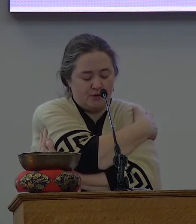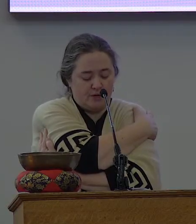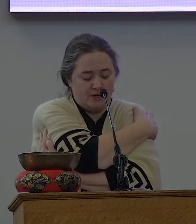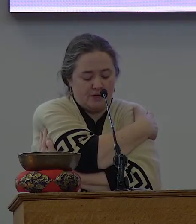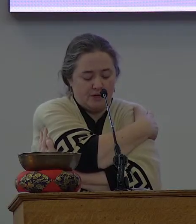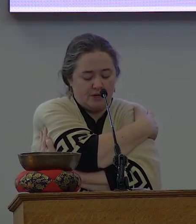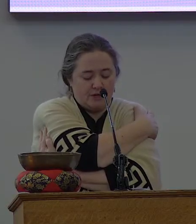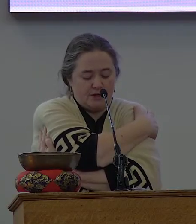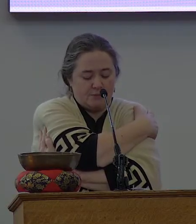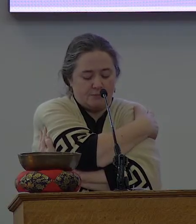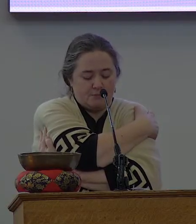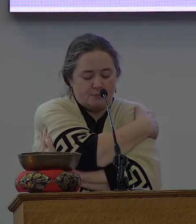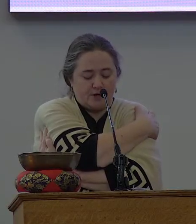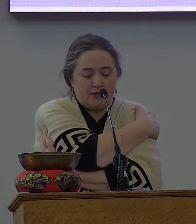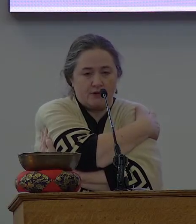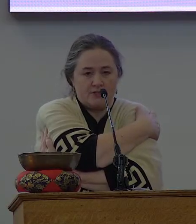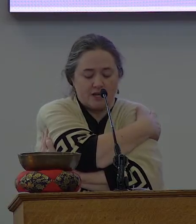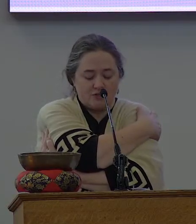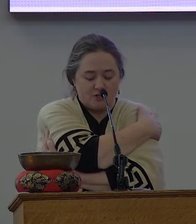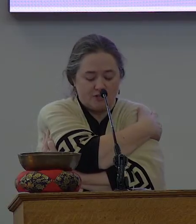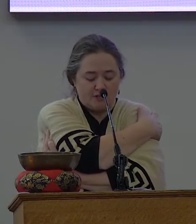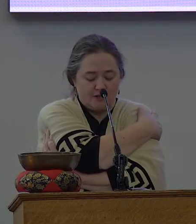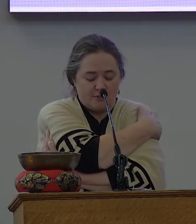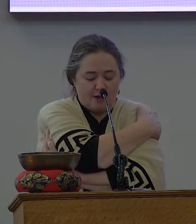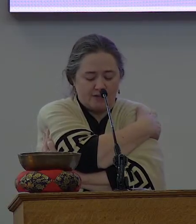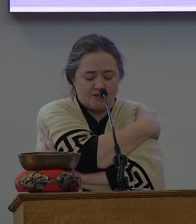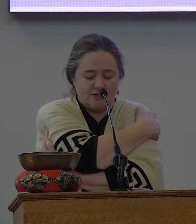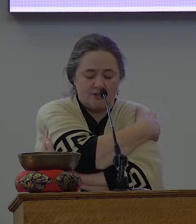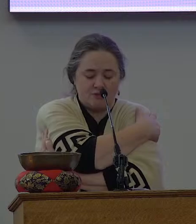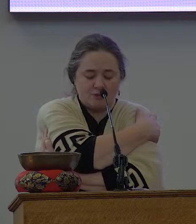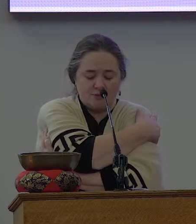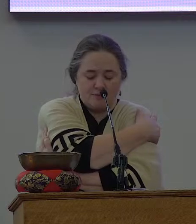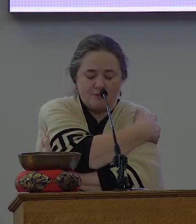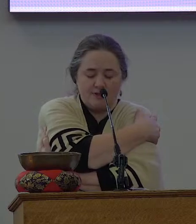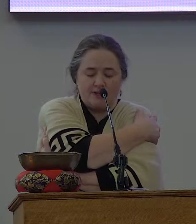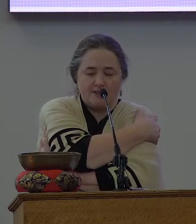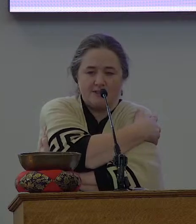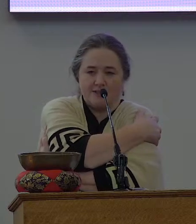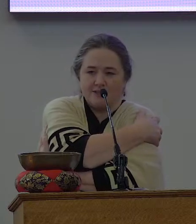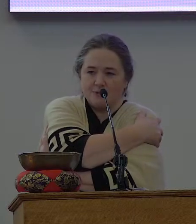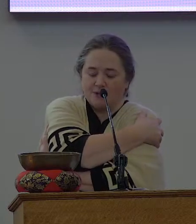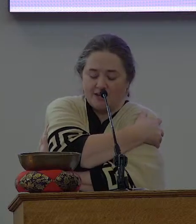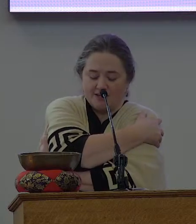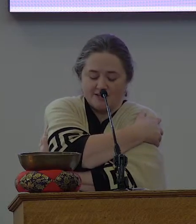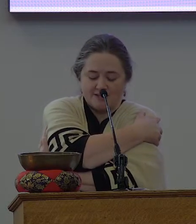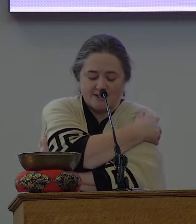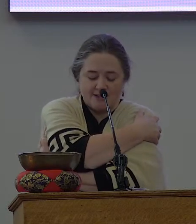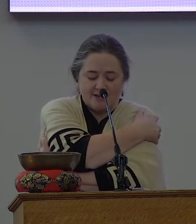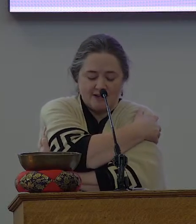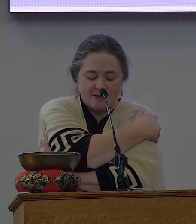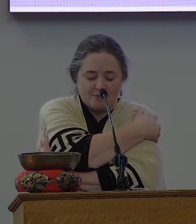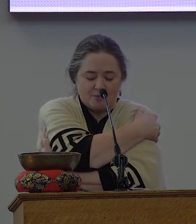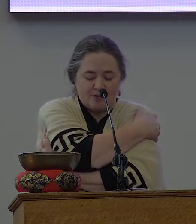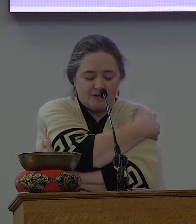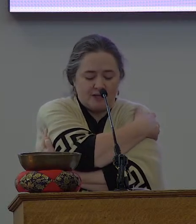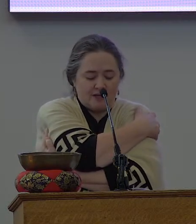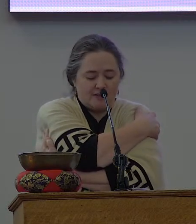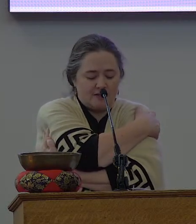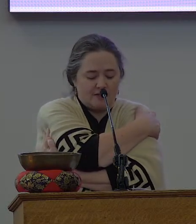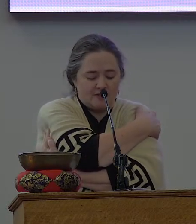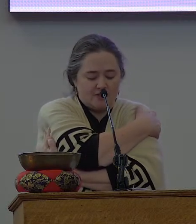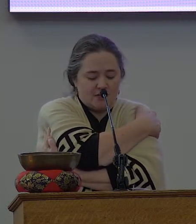you. Bring your attention back to this room, to this place.